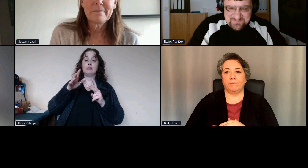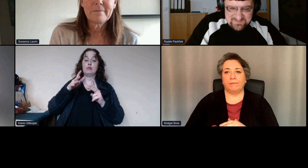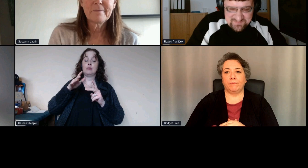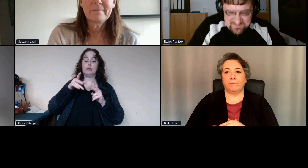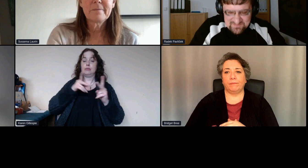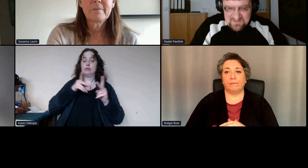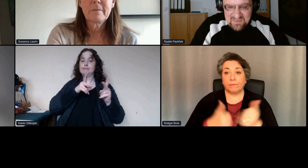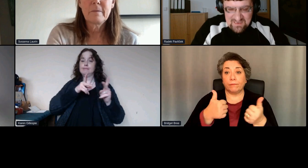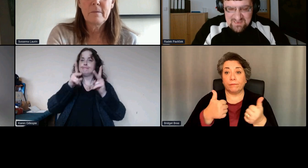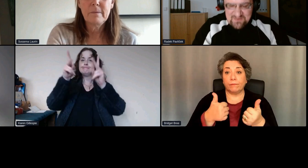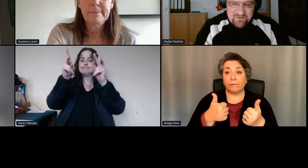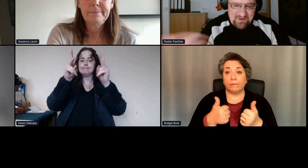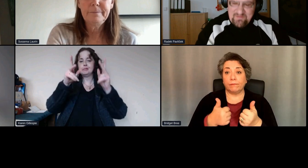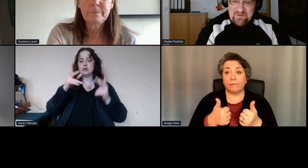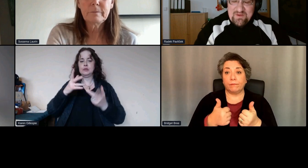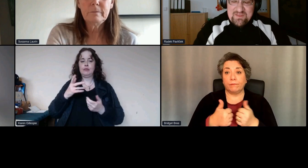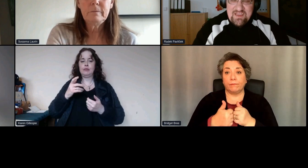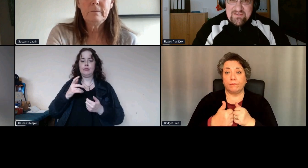the